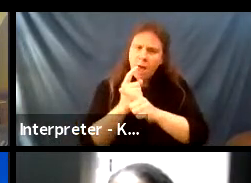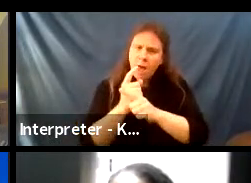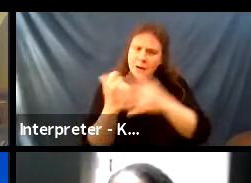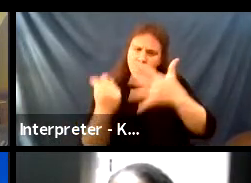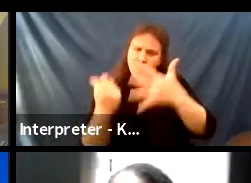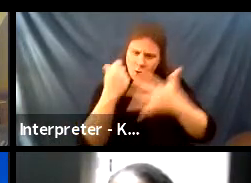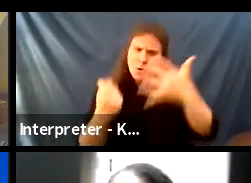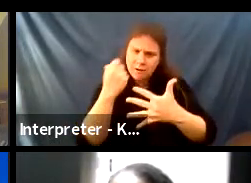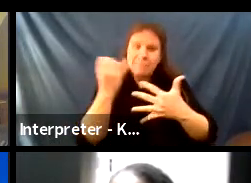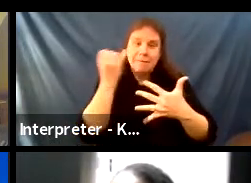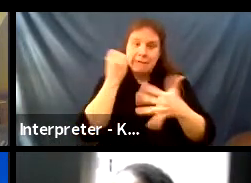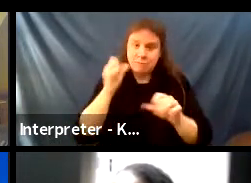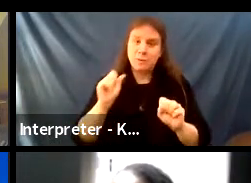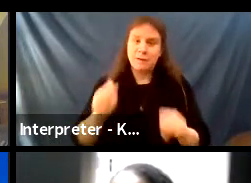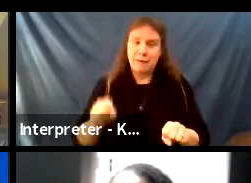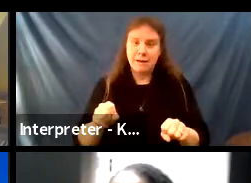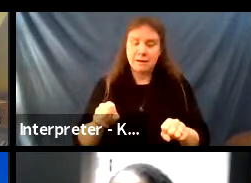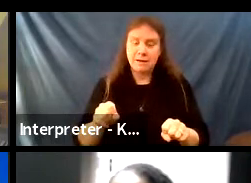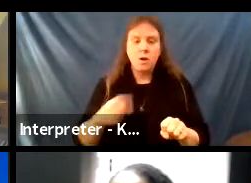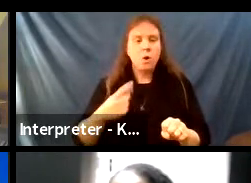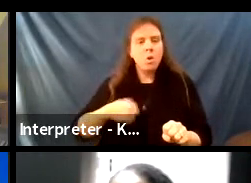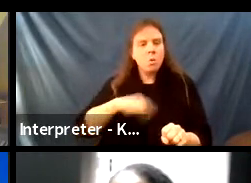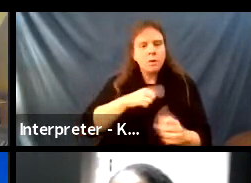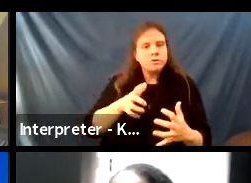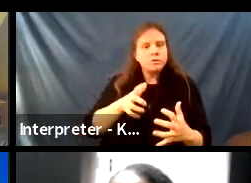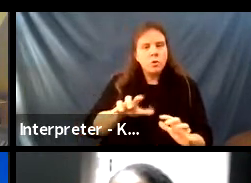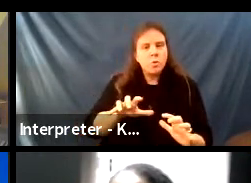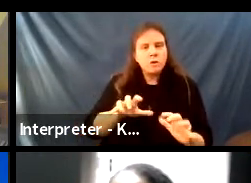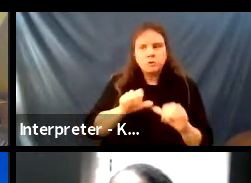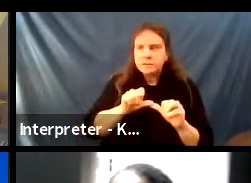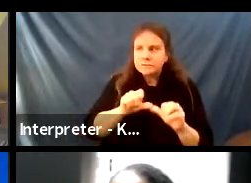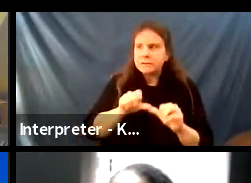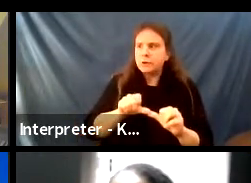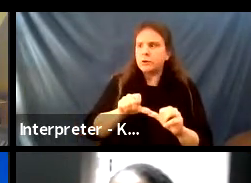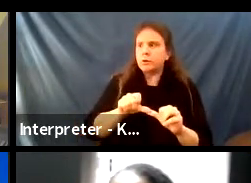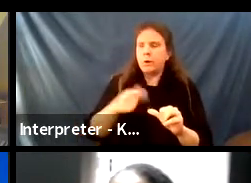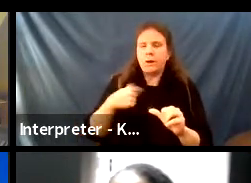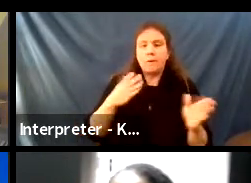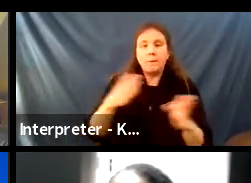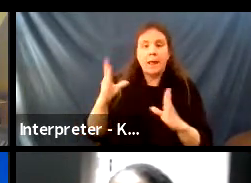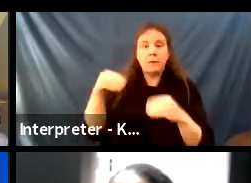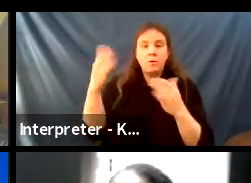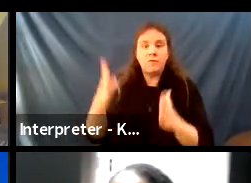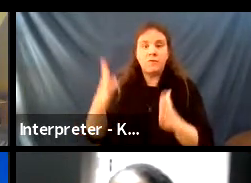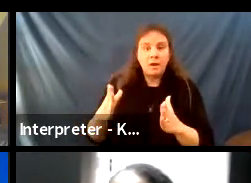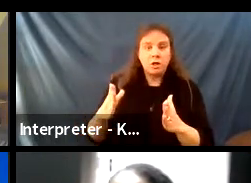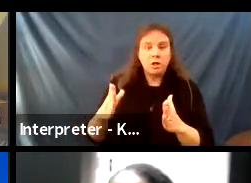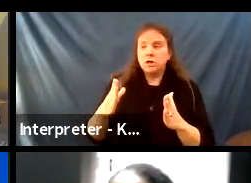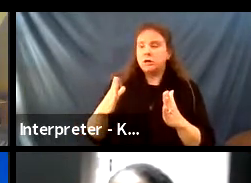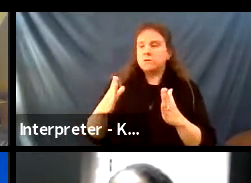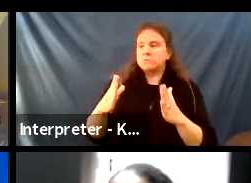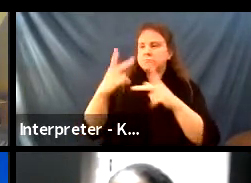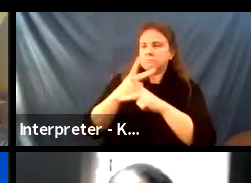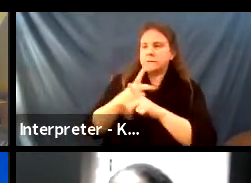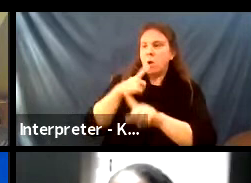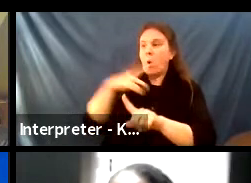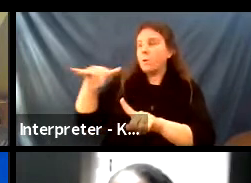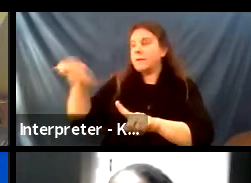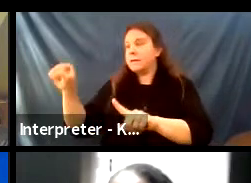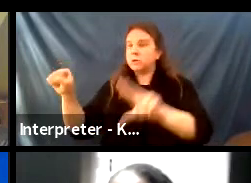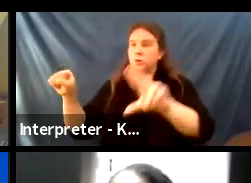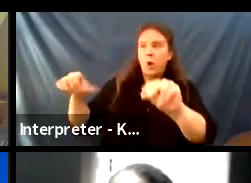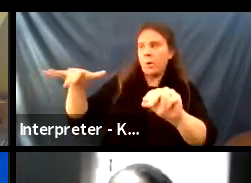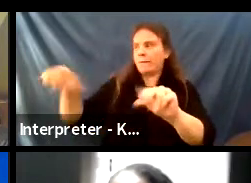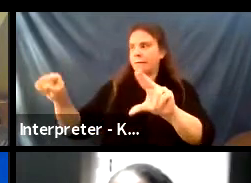provider partners, we don't want to be sorting through and telling people no and telling people yes at the site of the vaccination.